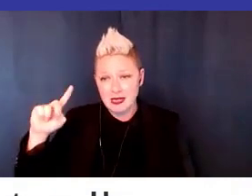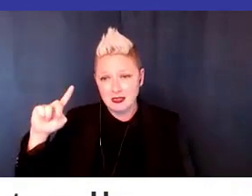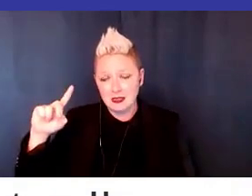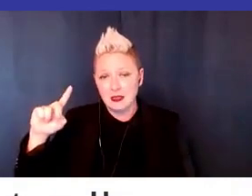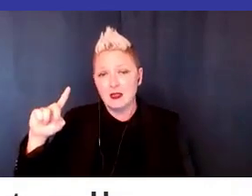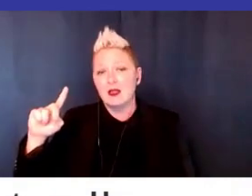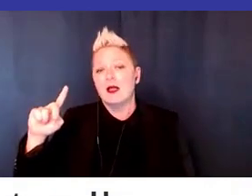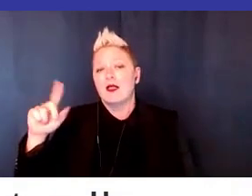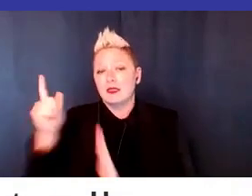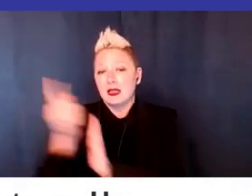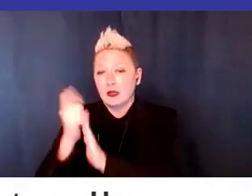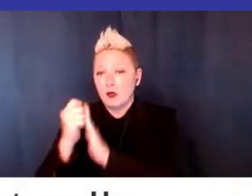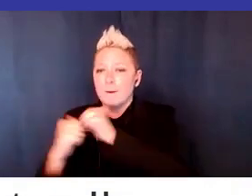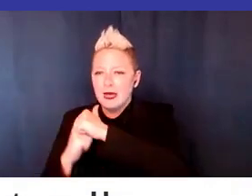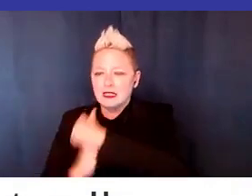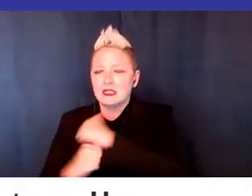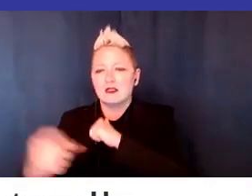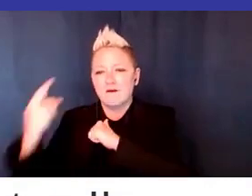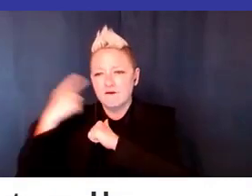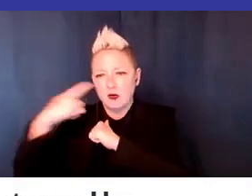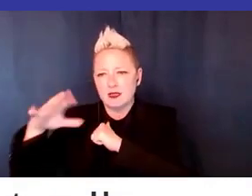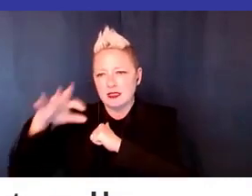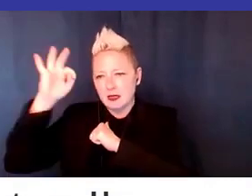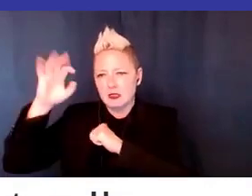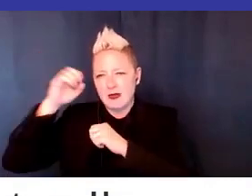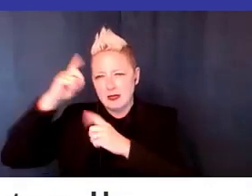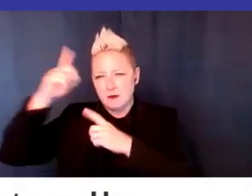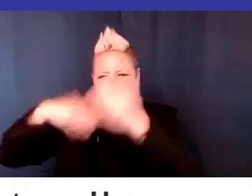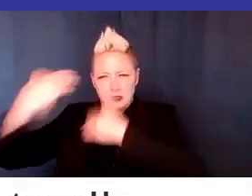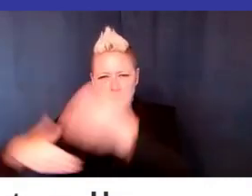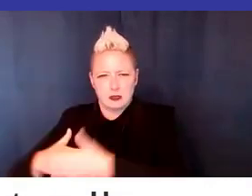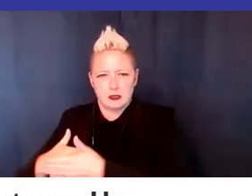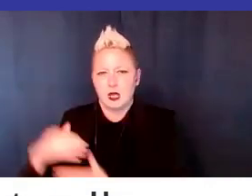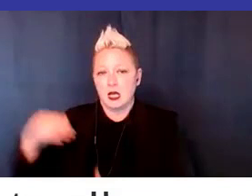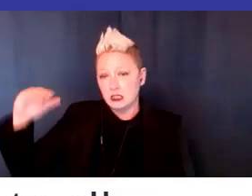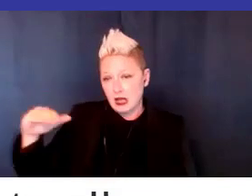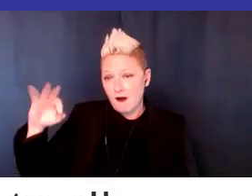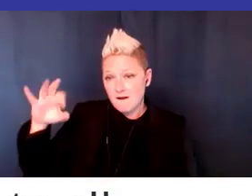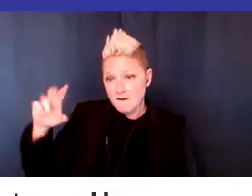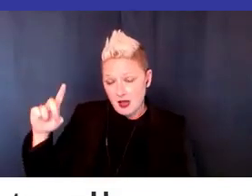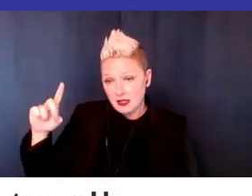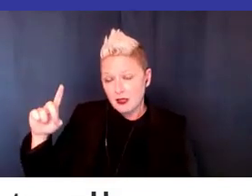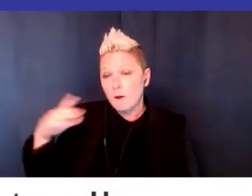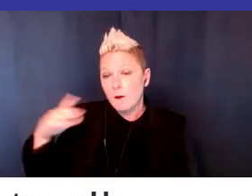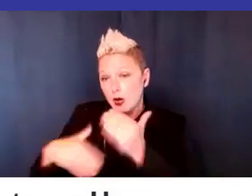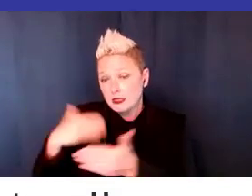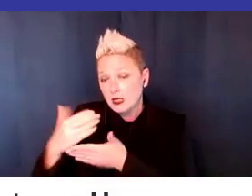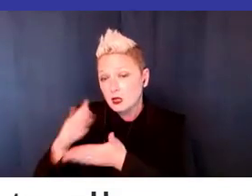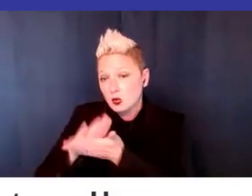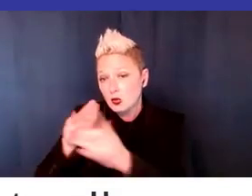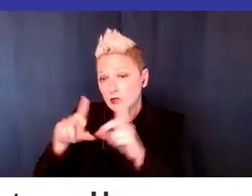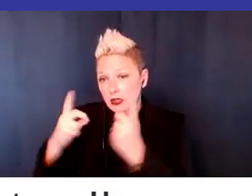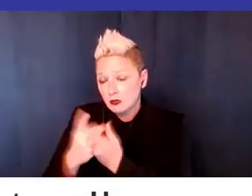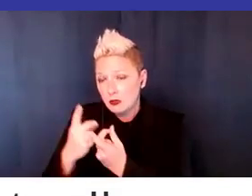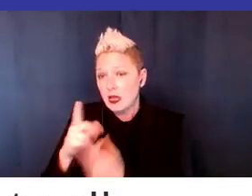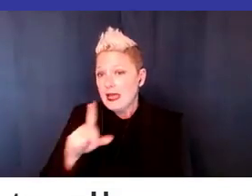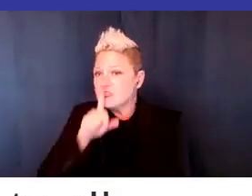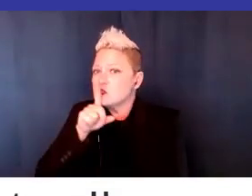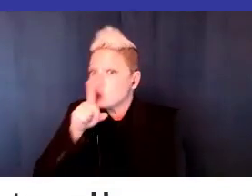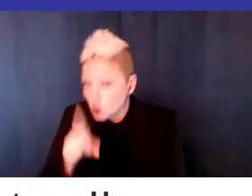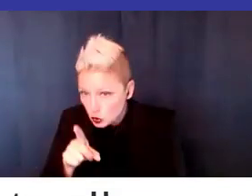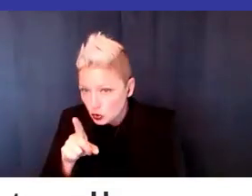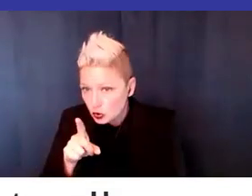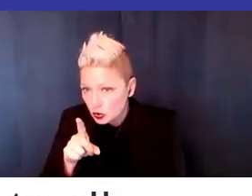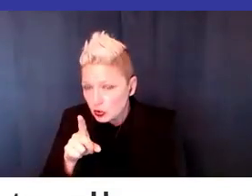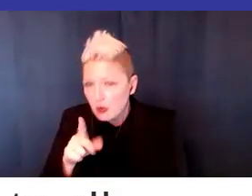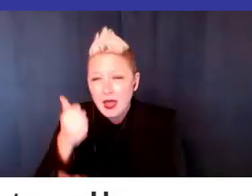evaluation process and procedures. Child Find is the process by which school districts ensure that they have identified